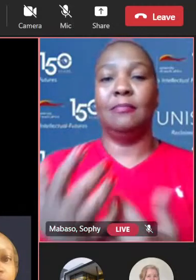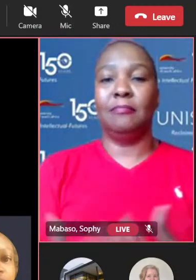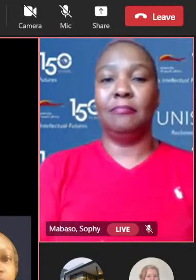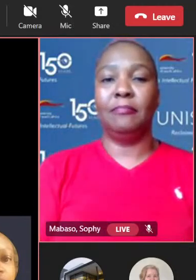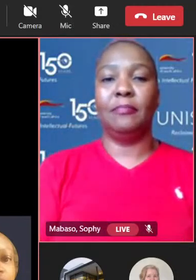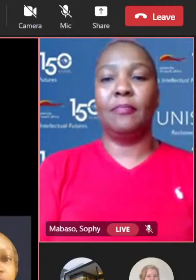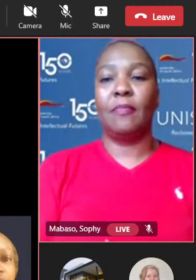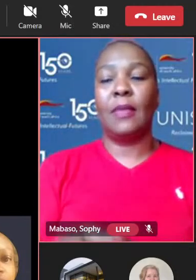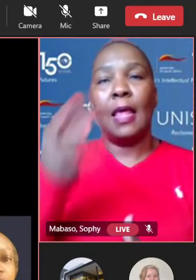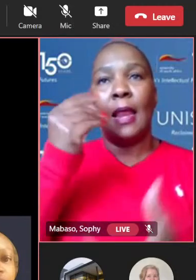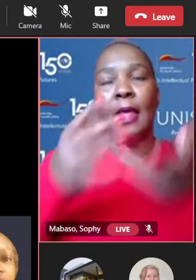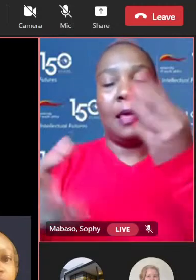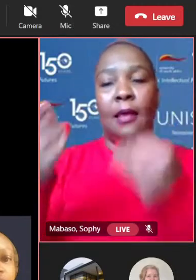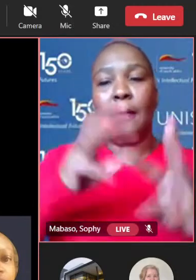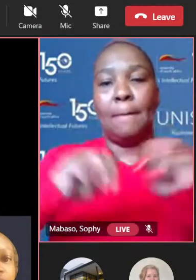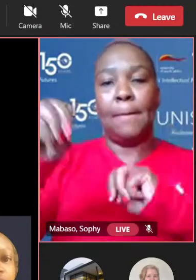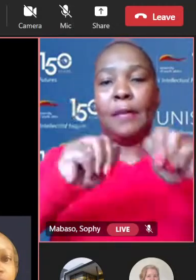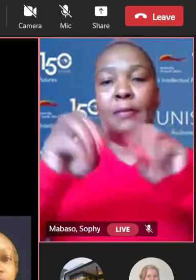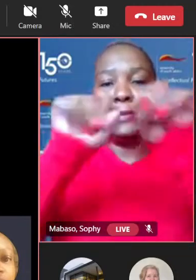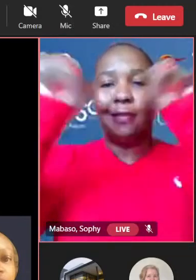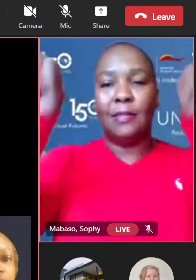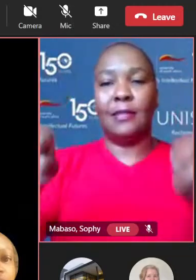learning management system.